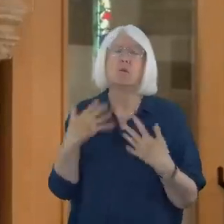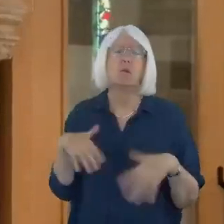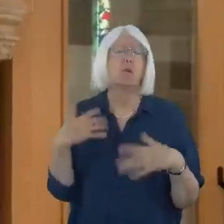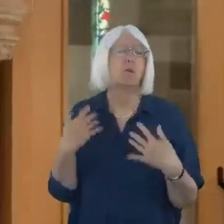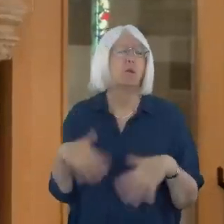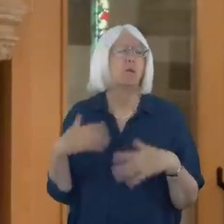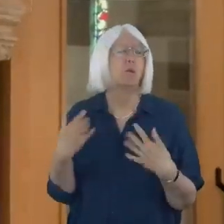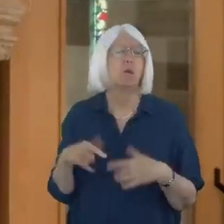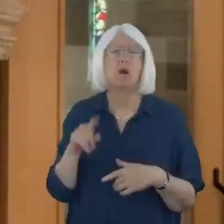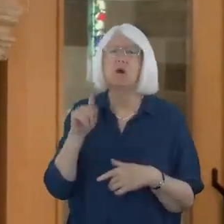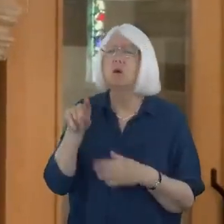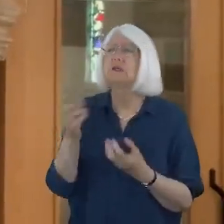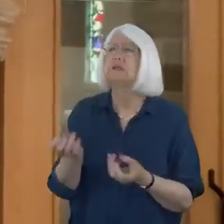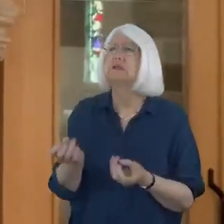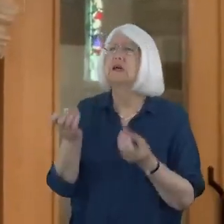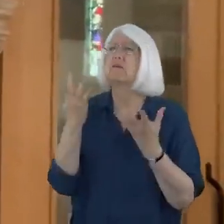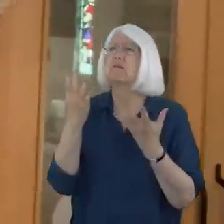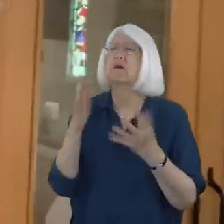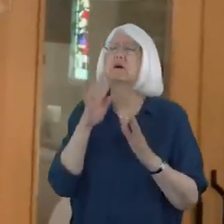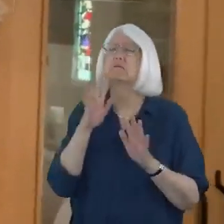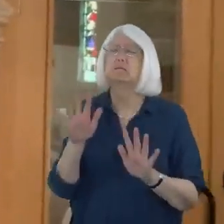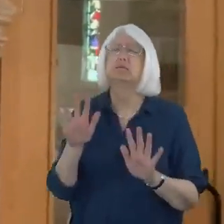your sacrifice.